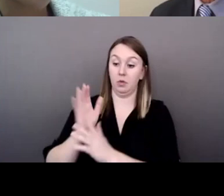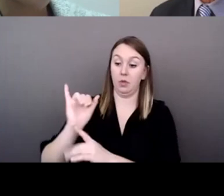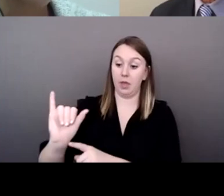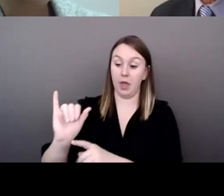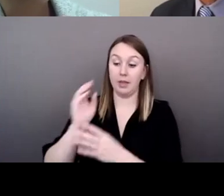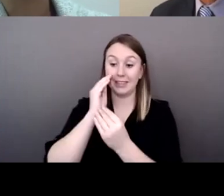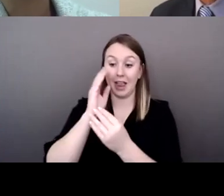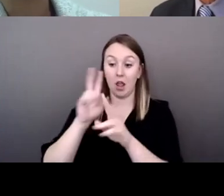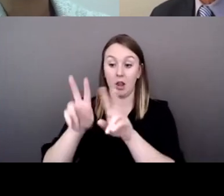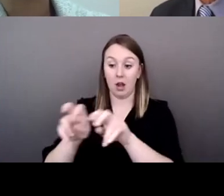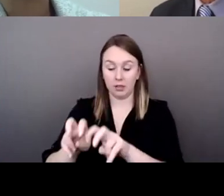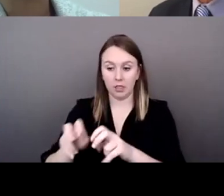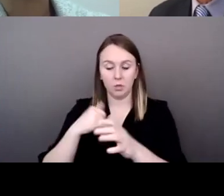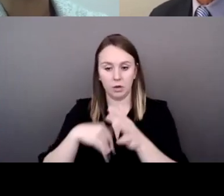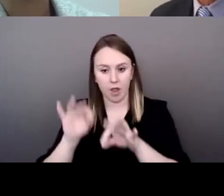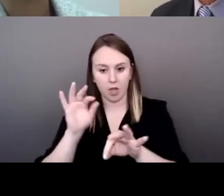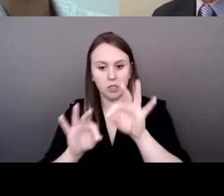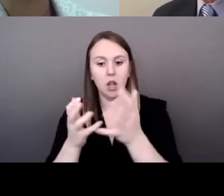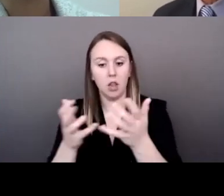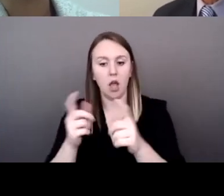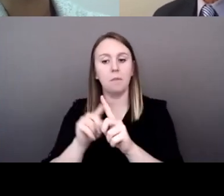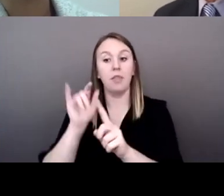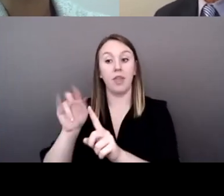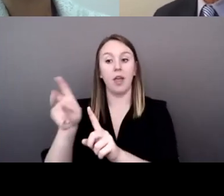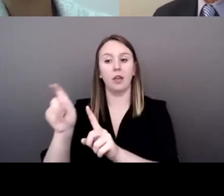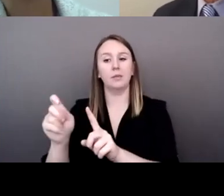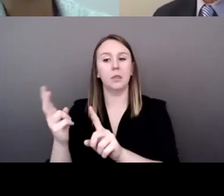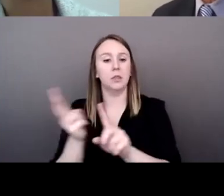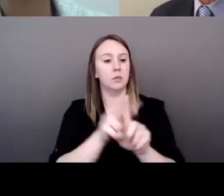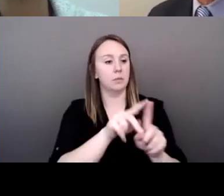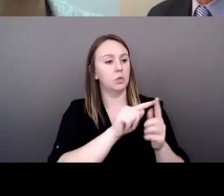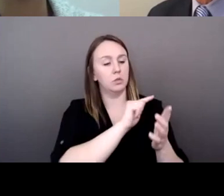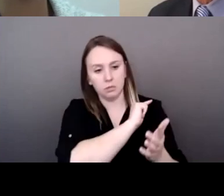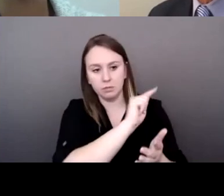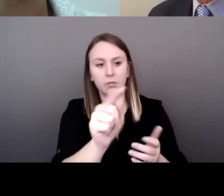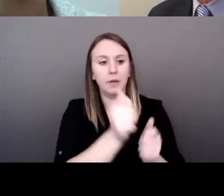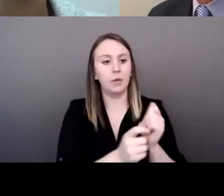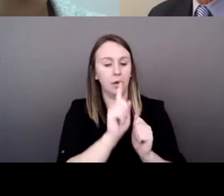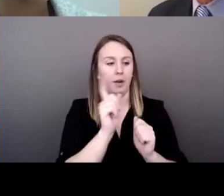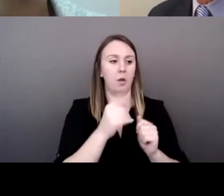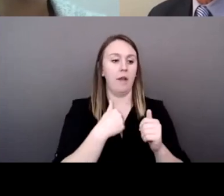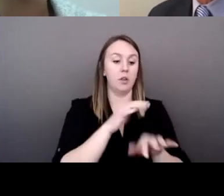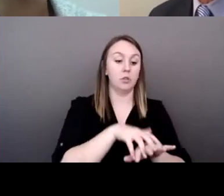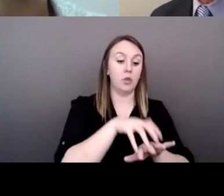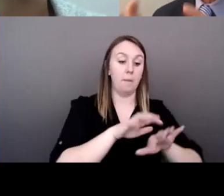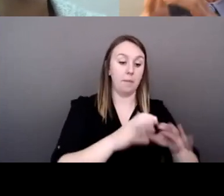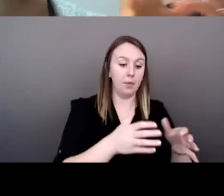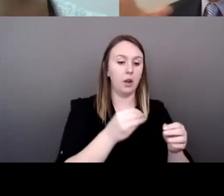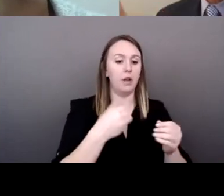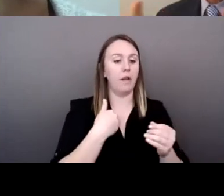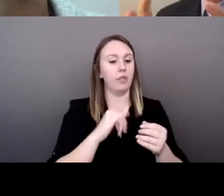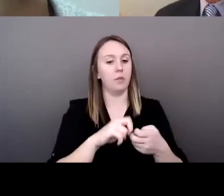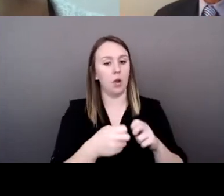take place kind of everywhere where we have tribal communities, where we have these problems. And it, I think has to start